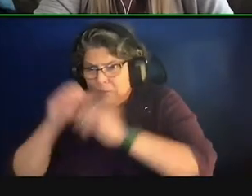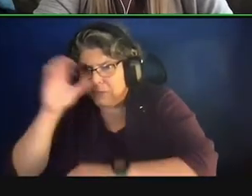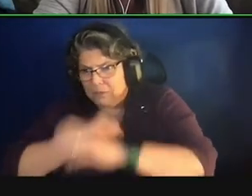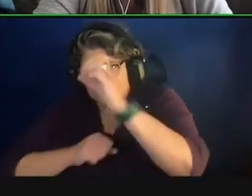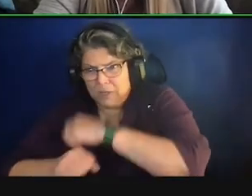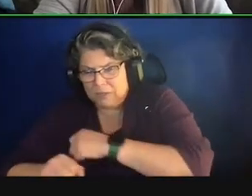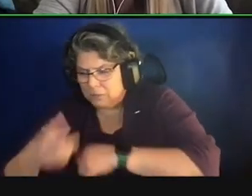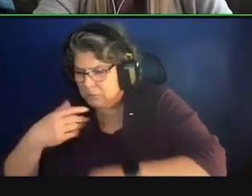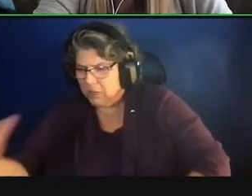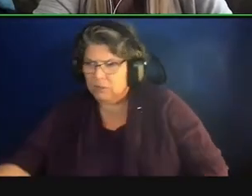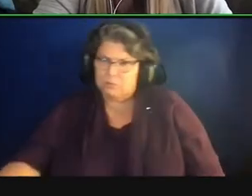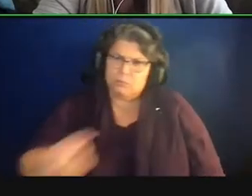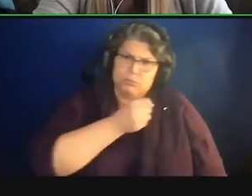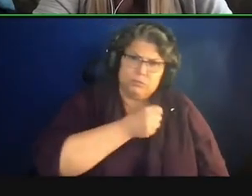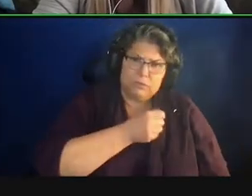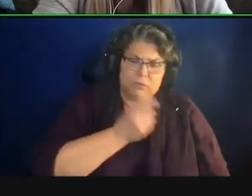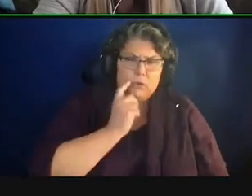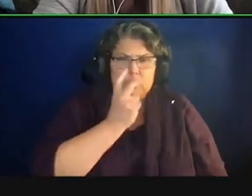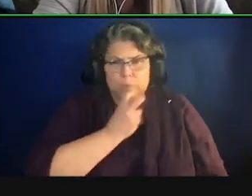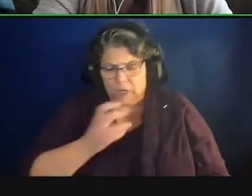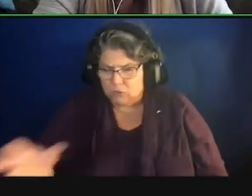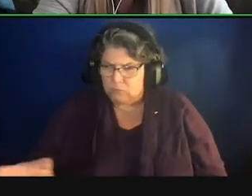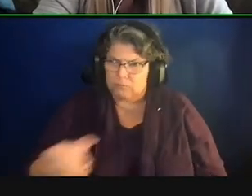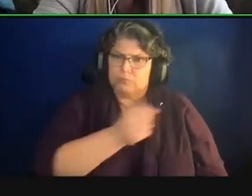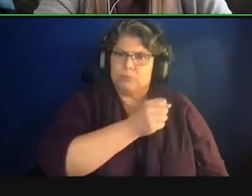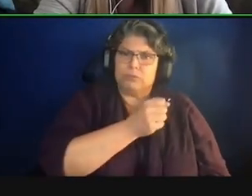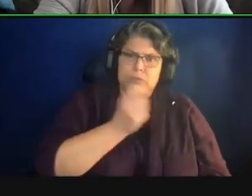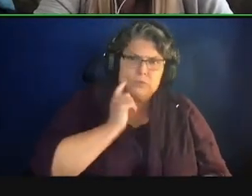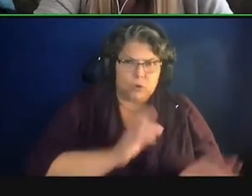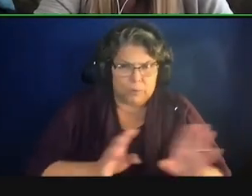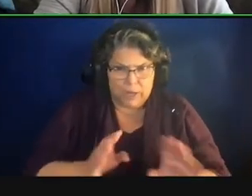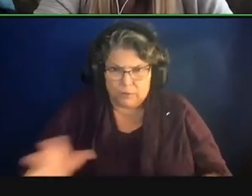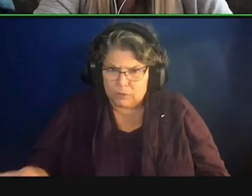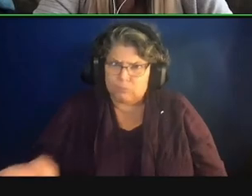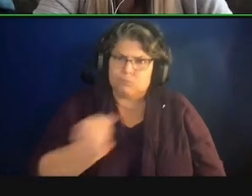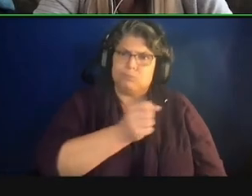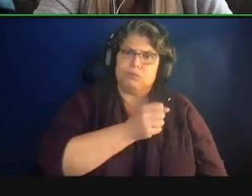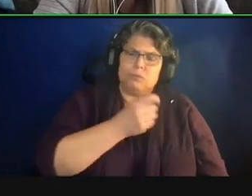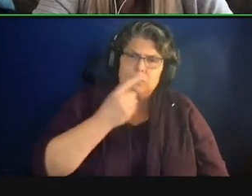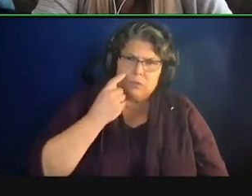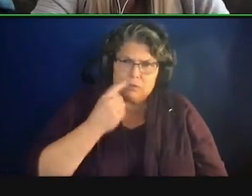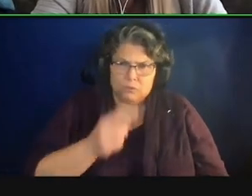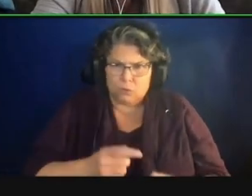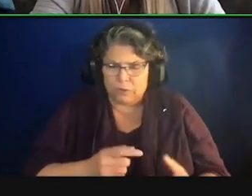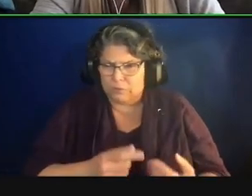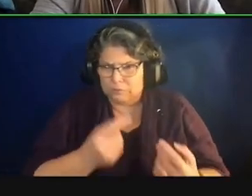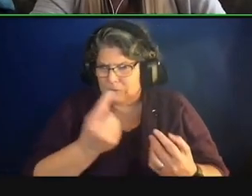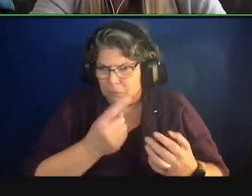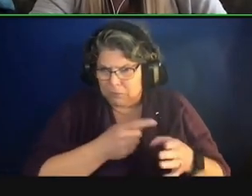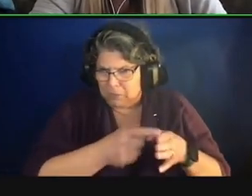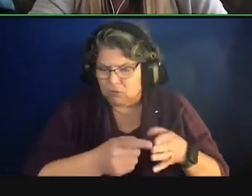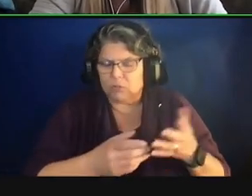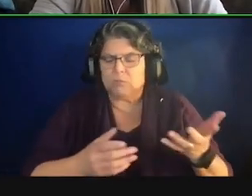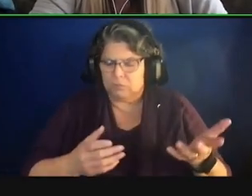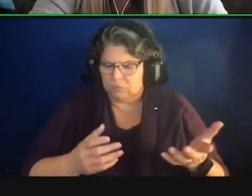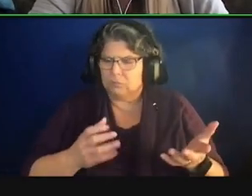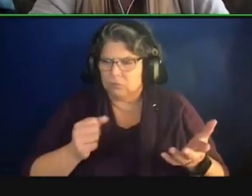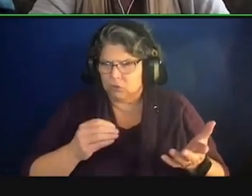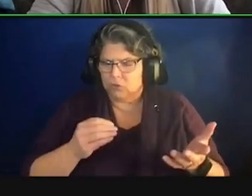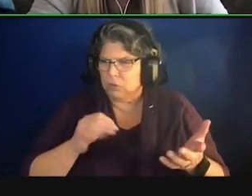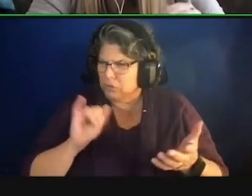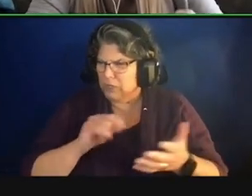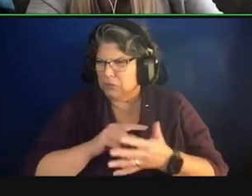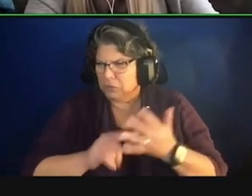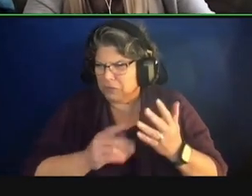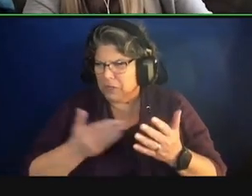a lot. And maybe that provider should be pushing into their classroom instead. Those are all things that we need to